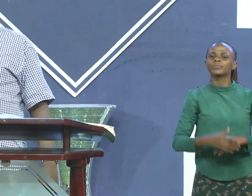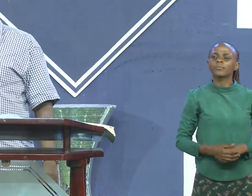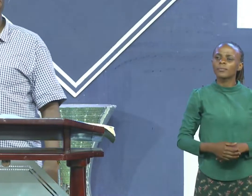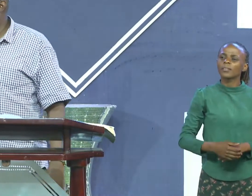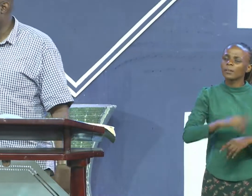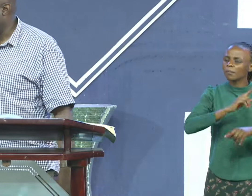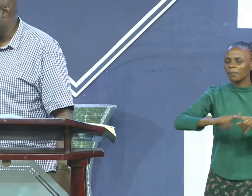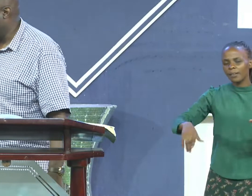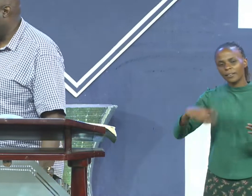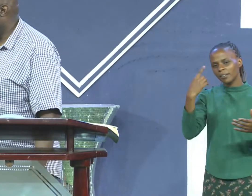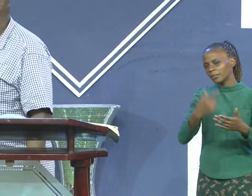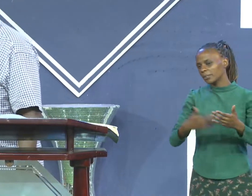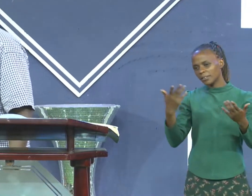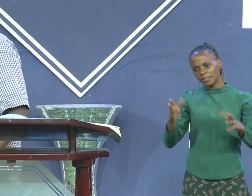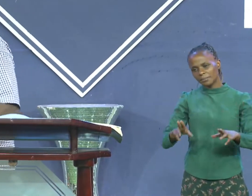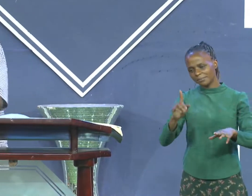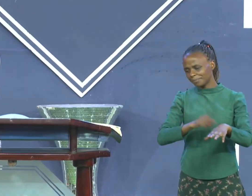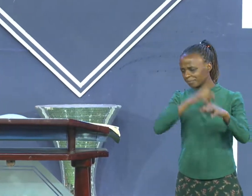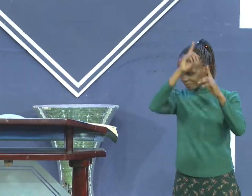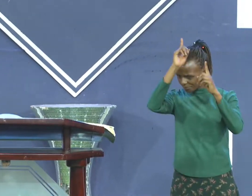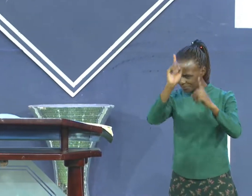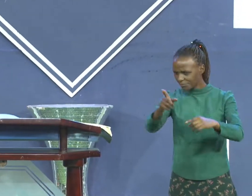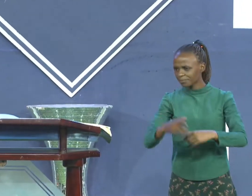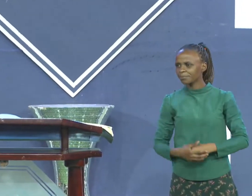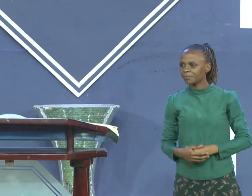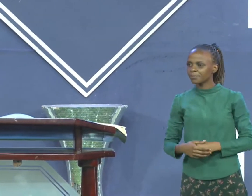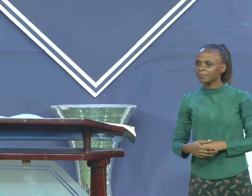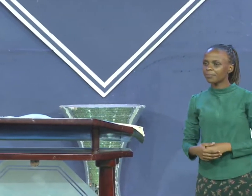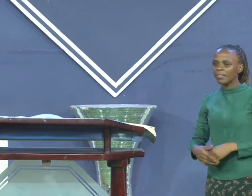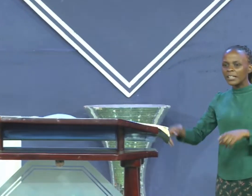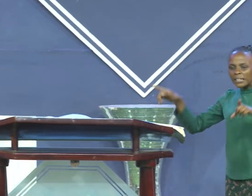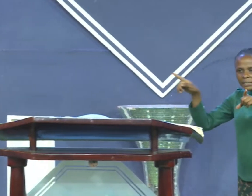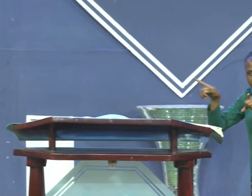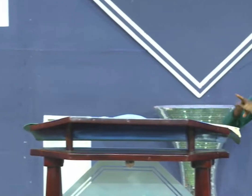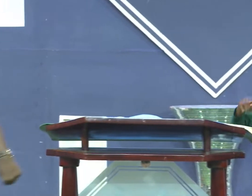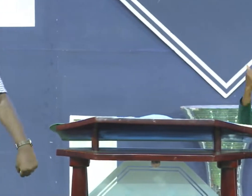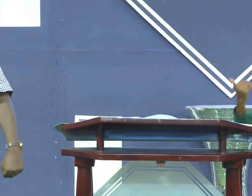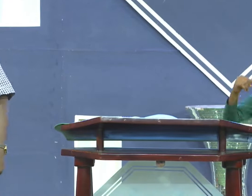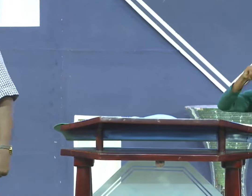Unfortunately, when they reached there, again, there are issues of perception.